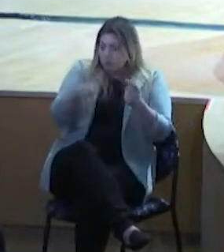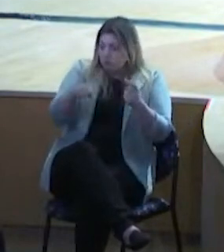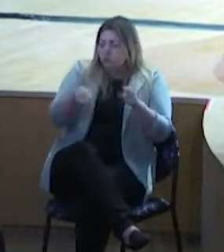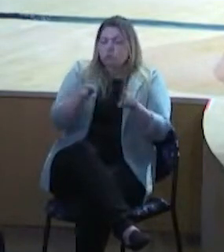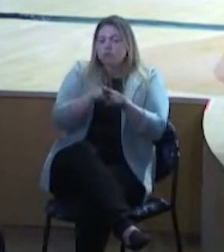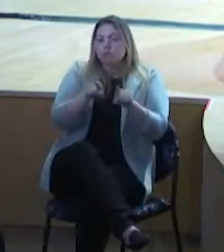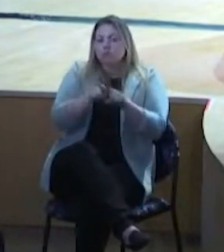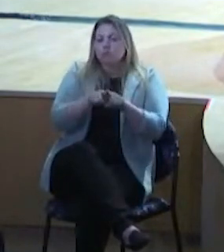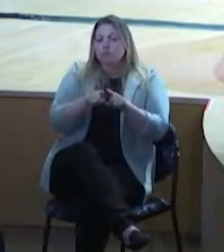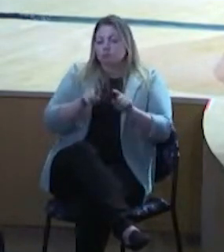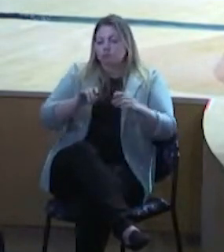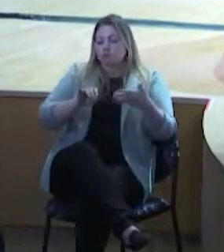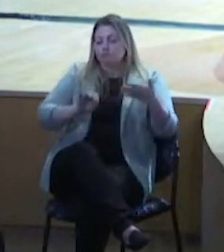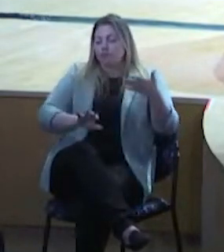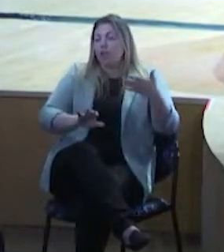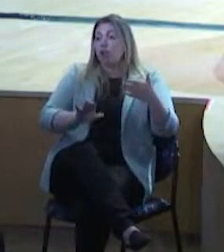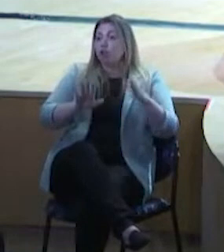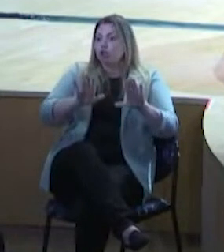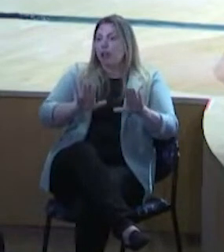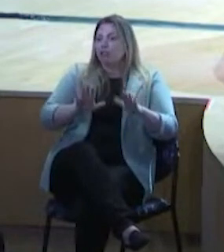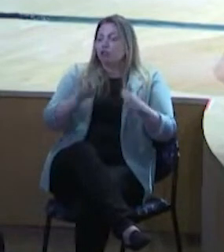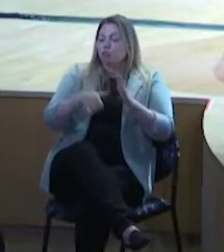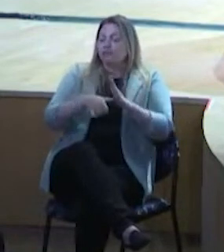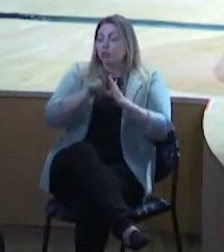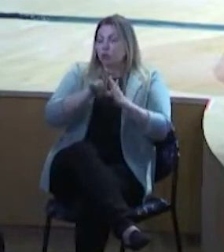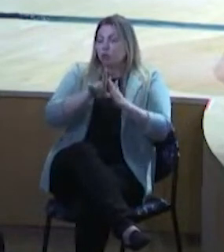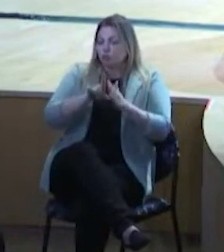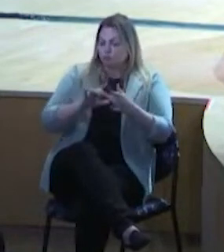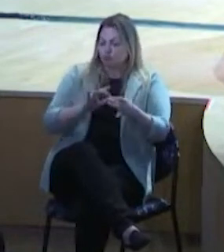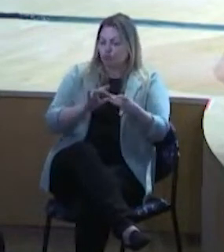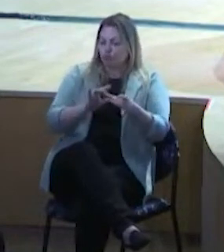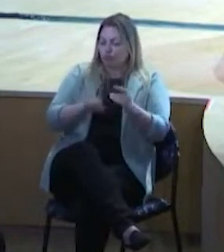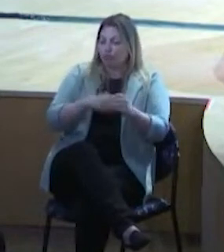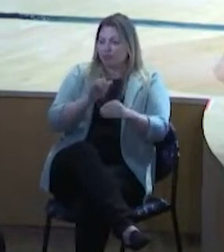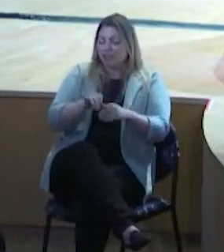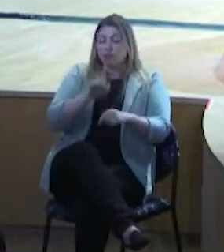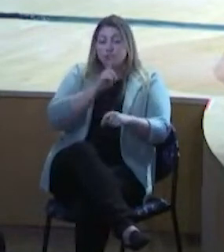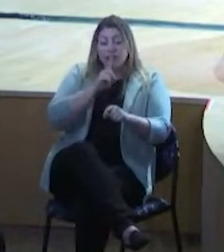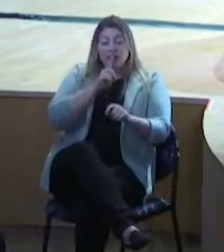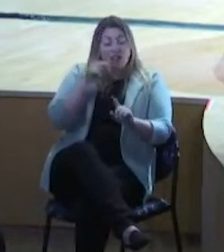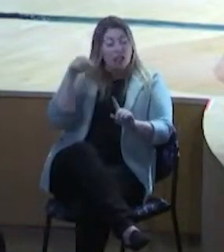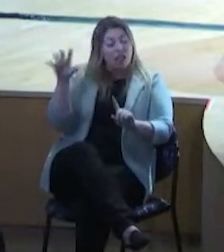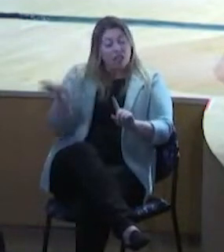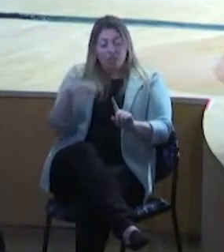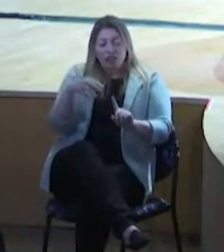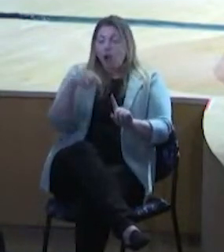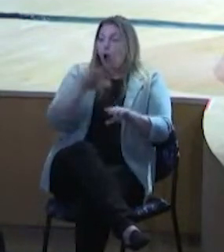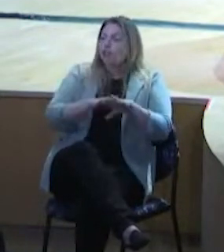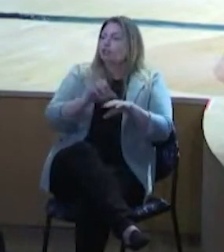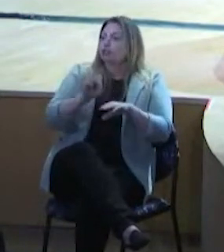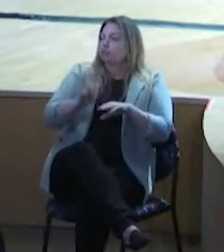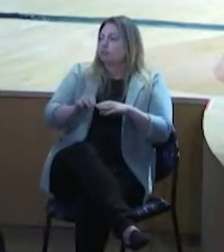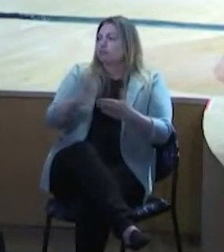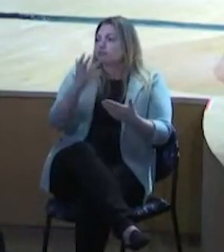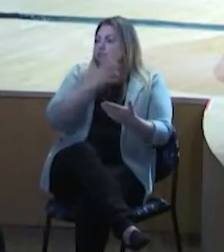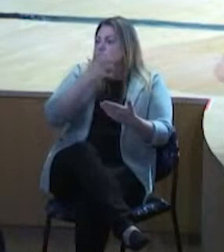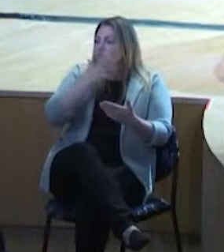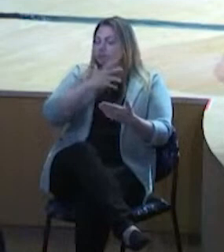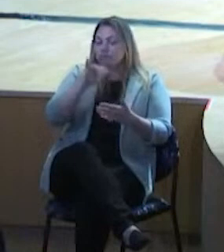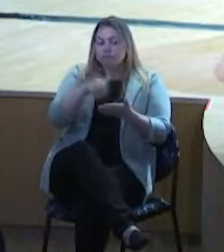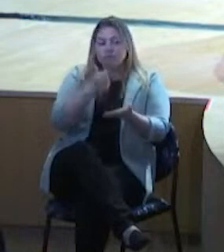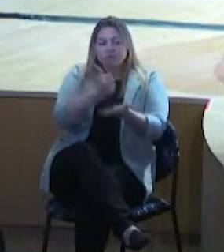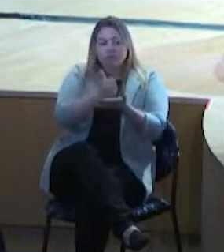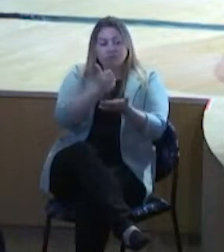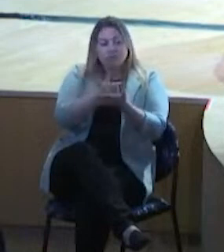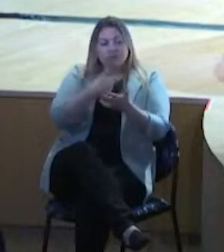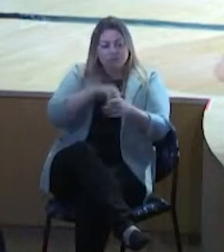dropping a great review and boosting about it and totally blowing it up on social media, those are great things I think that'll help us to push